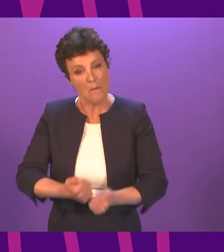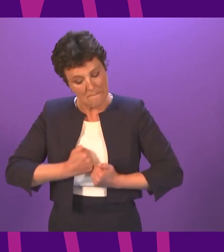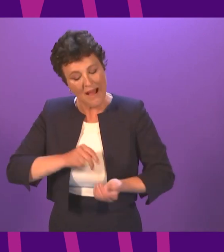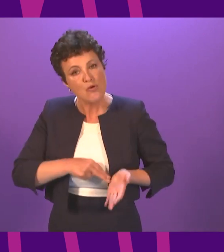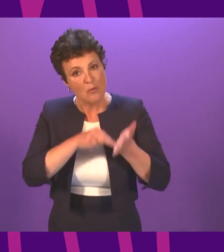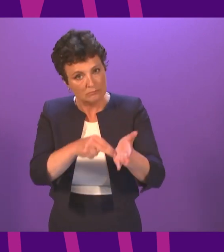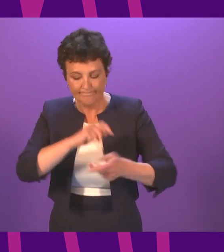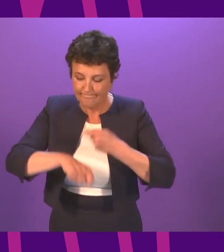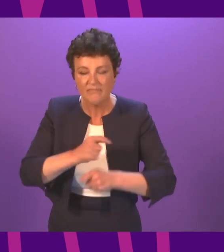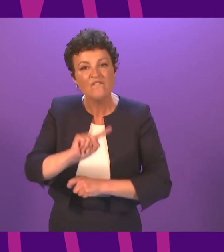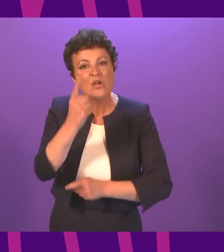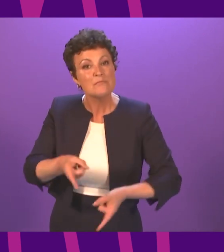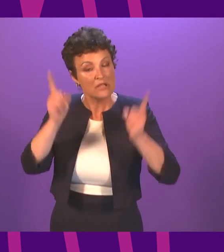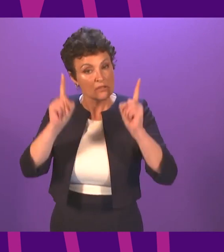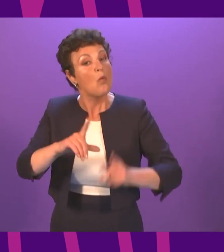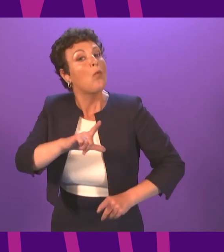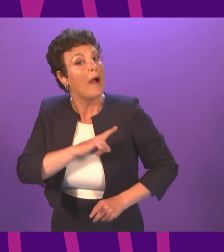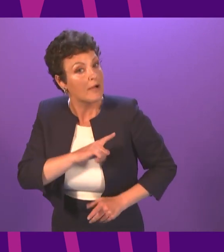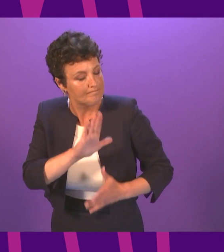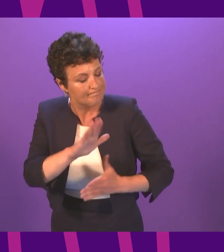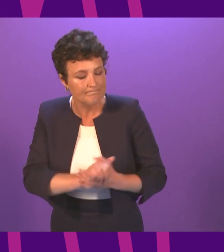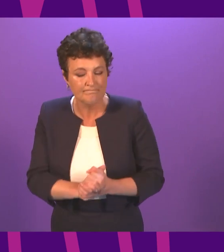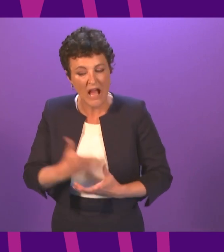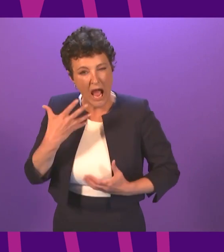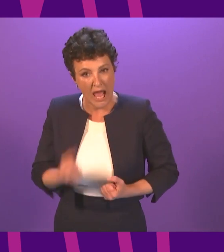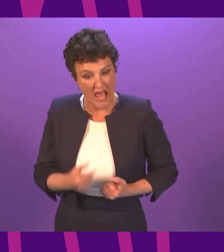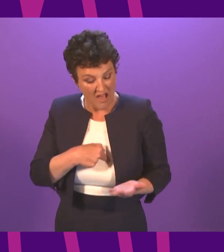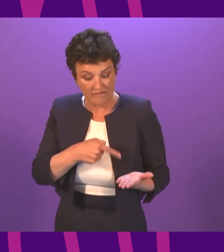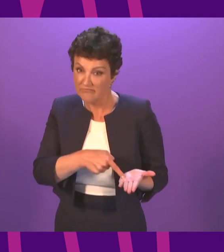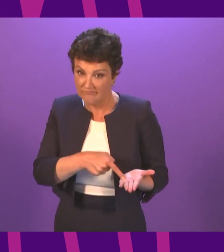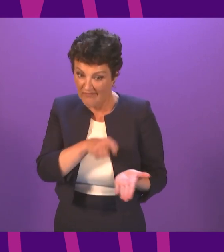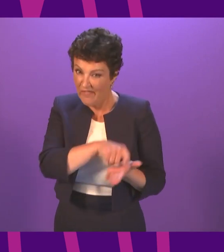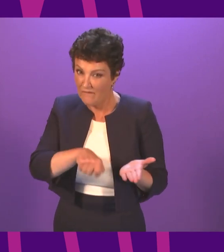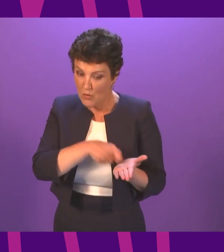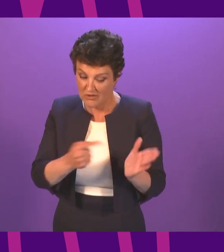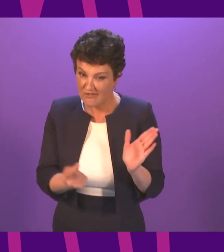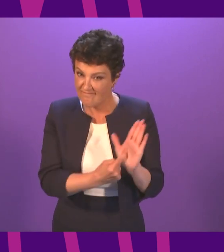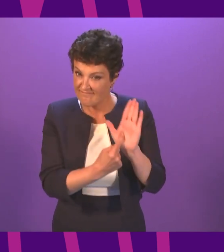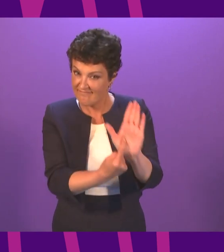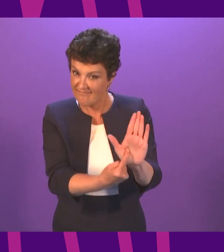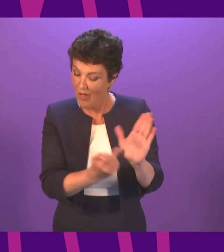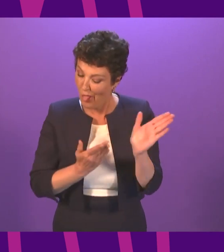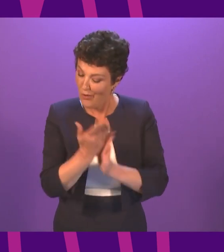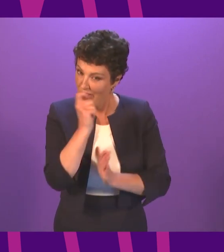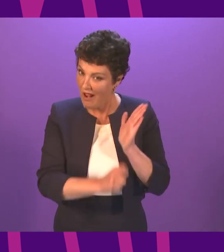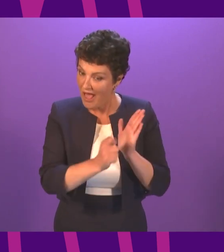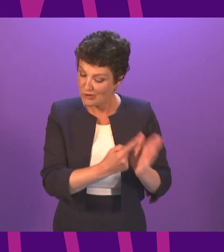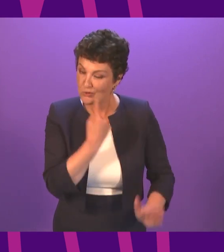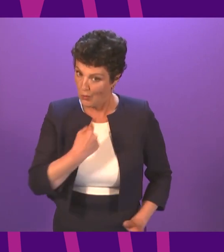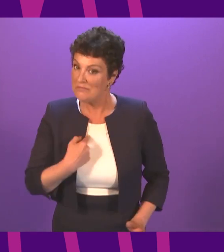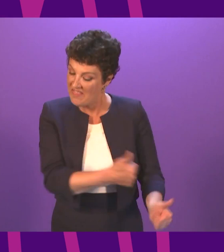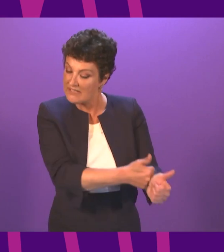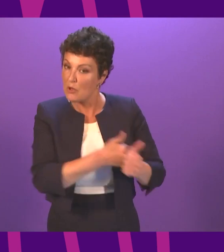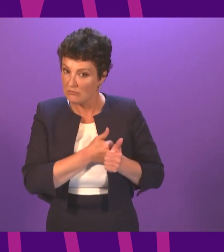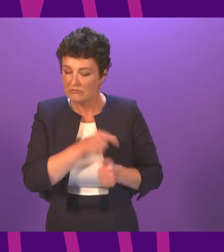as First Minister, and I bring with me a mandate from the voters in the election. This past year has